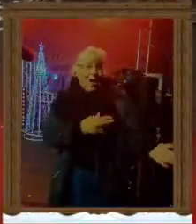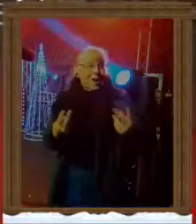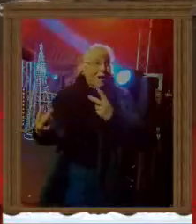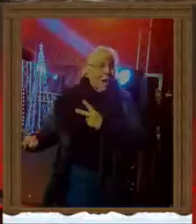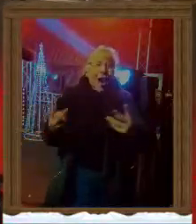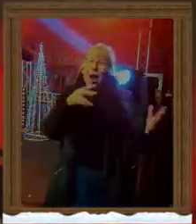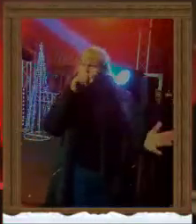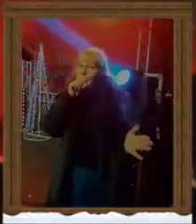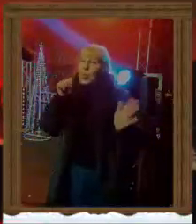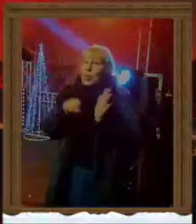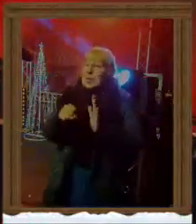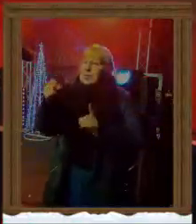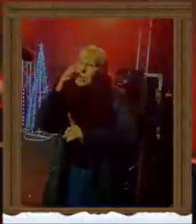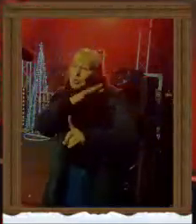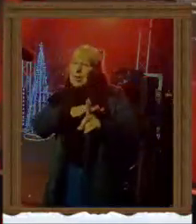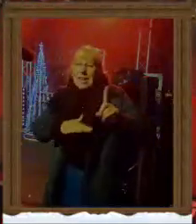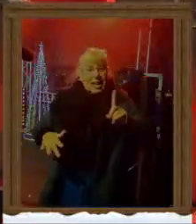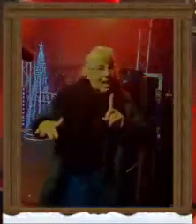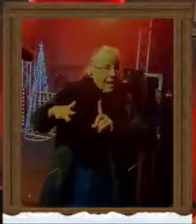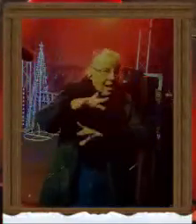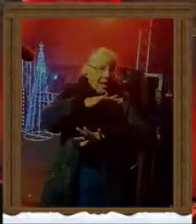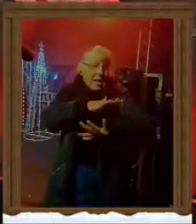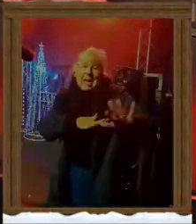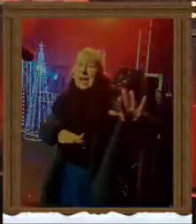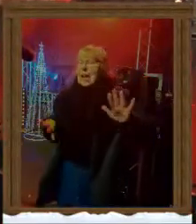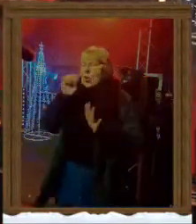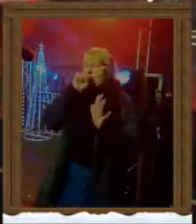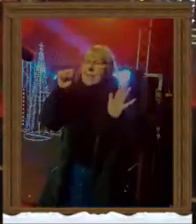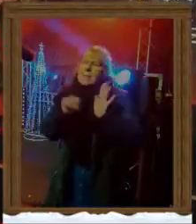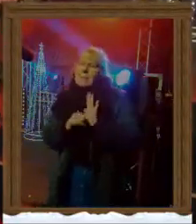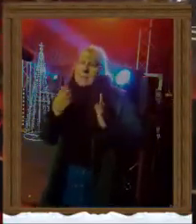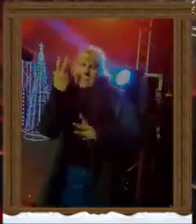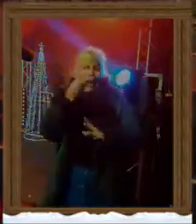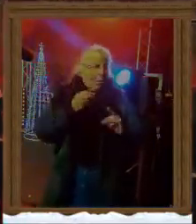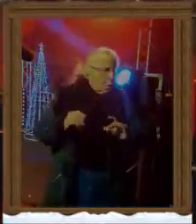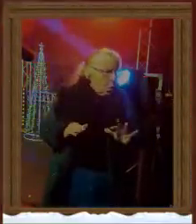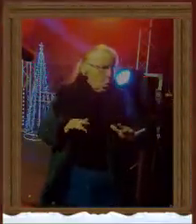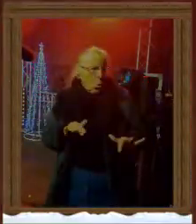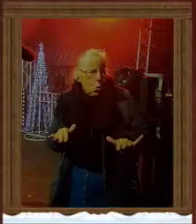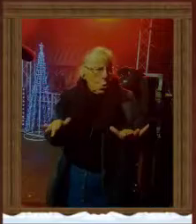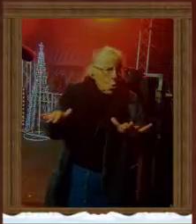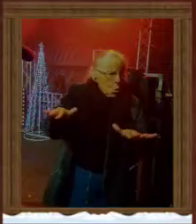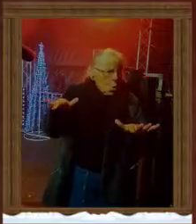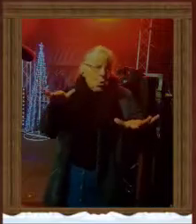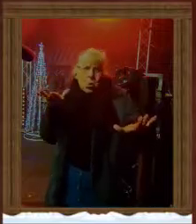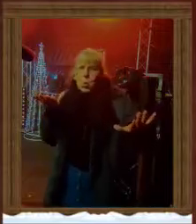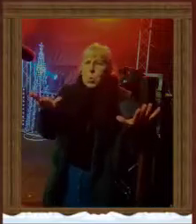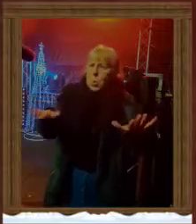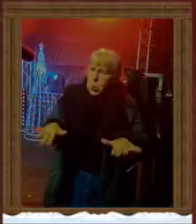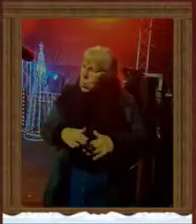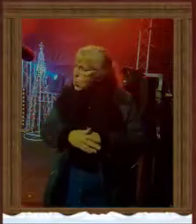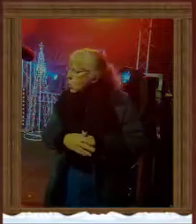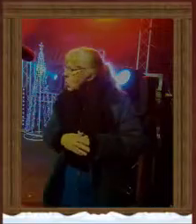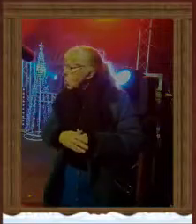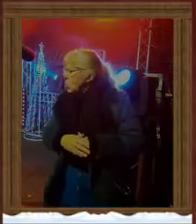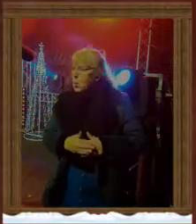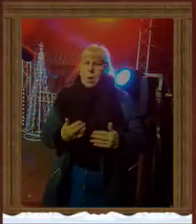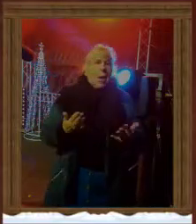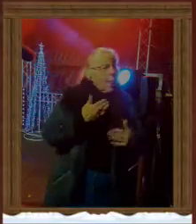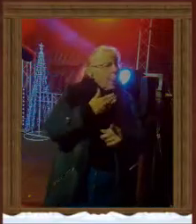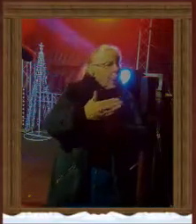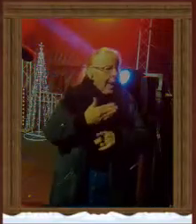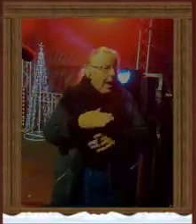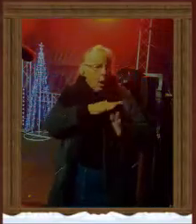Rocking around the Christmas tree, let the Christmas spirit ring. Little we'll have